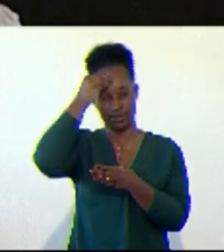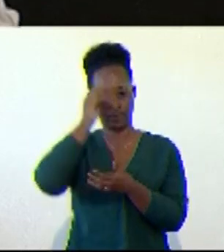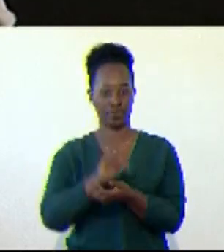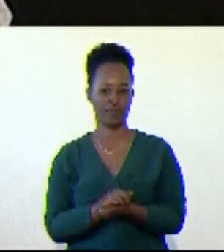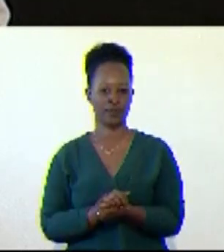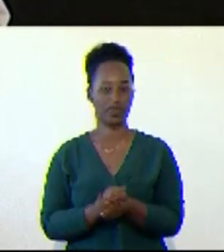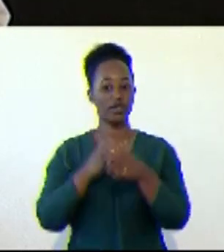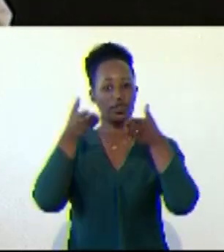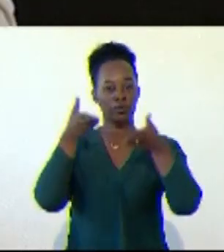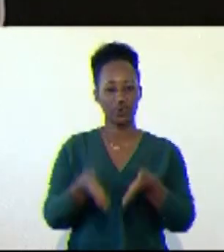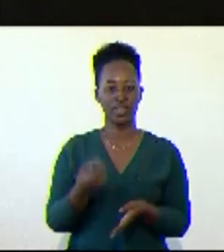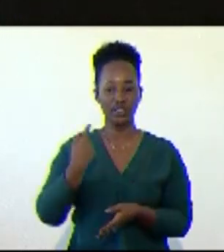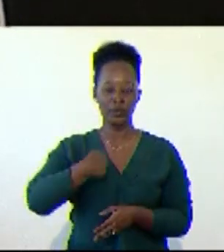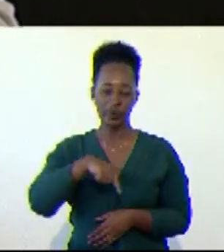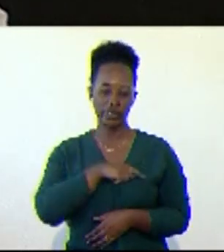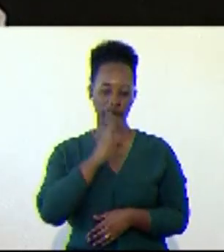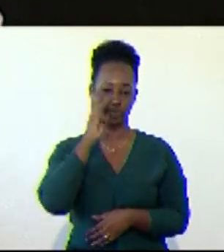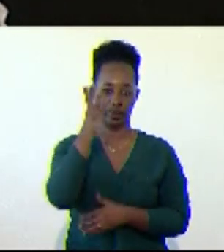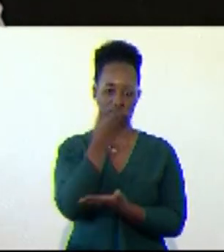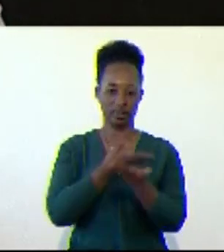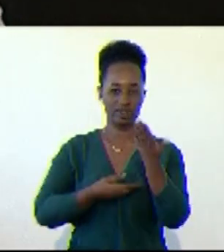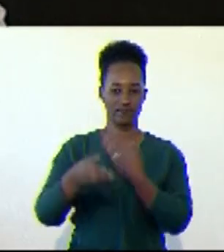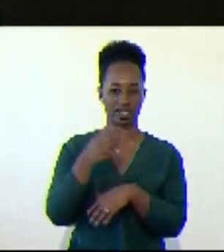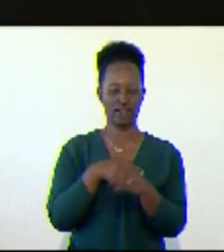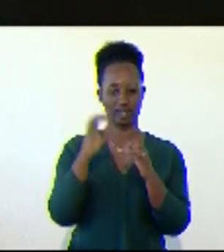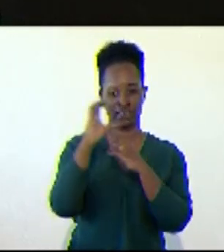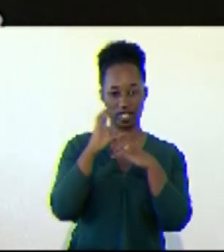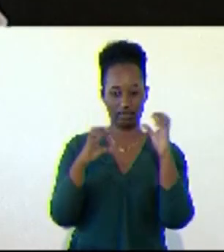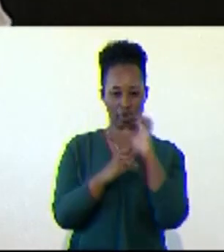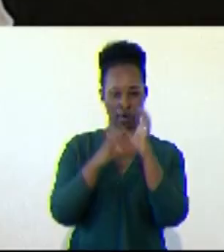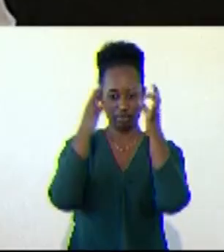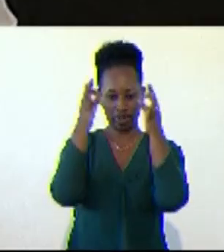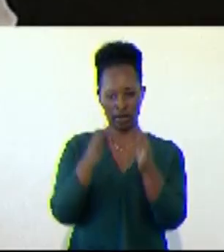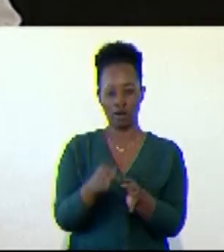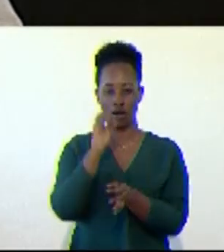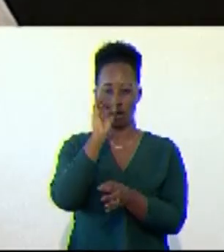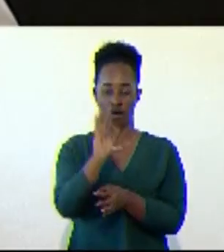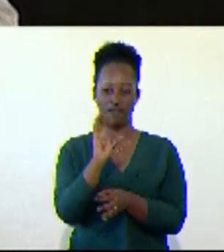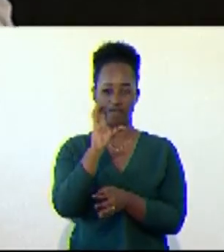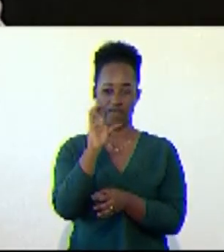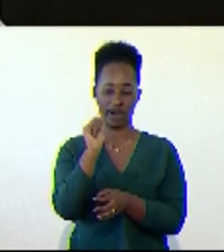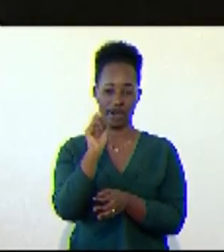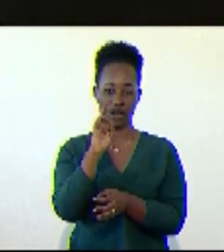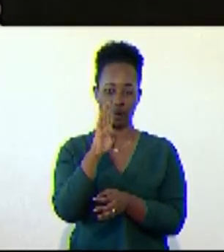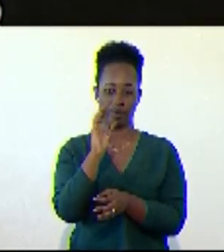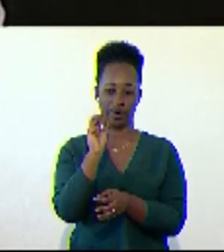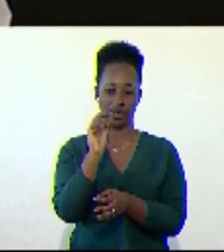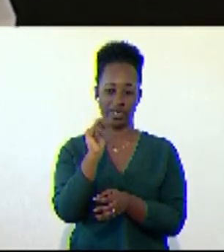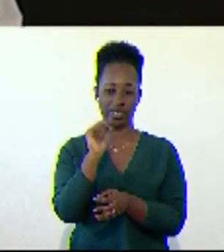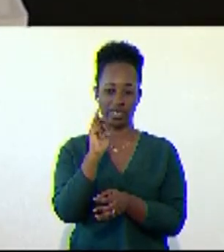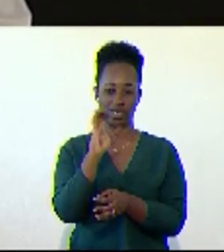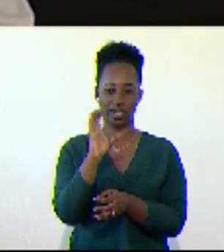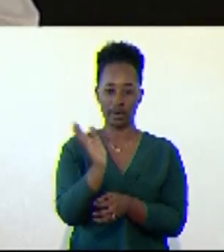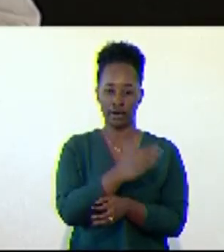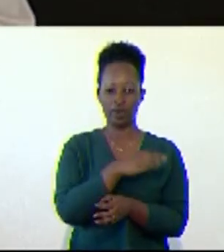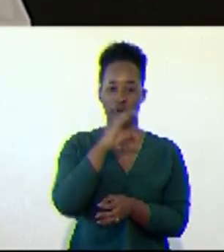So today we will discuss the chemical properties of carbonyl compounds, ketones, and aldehydes,